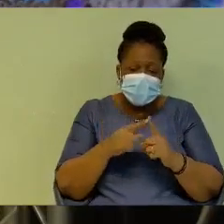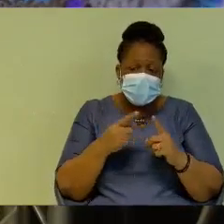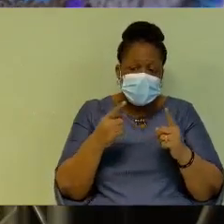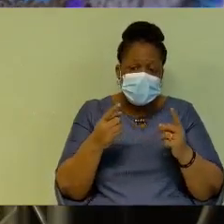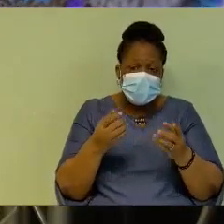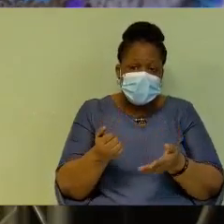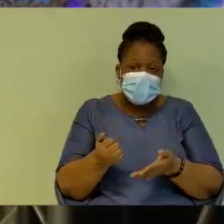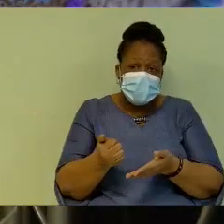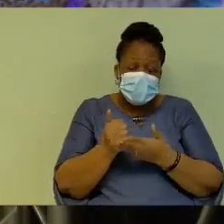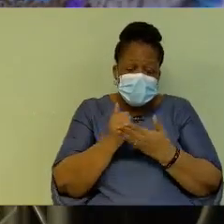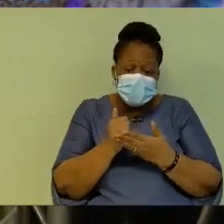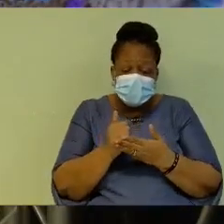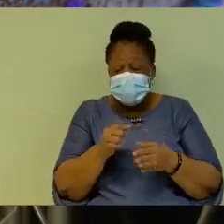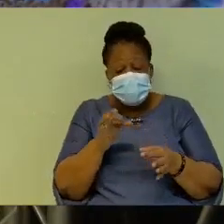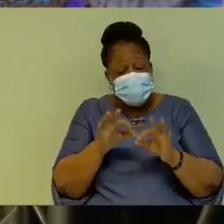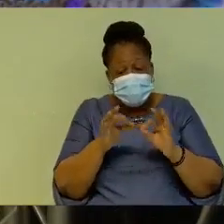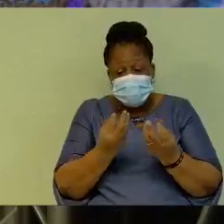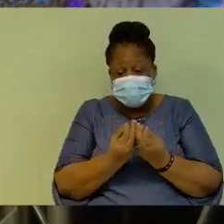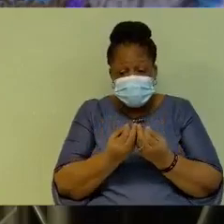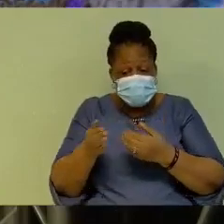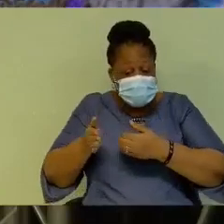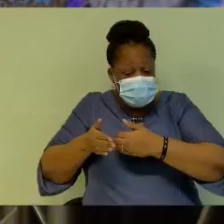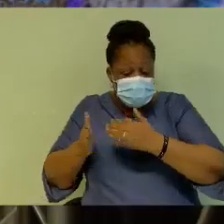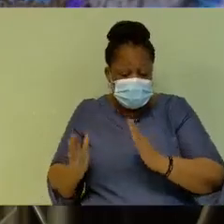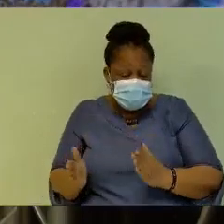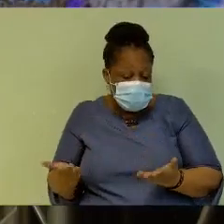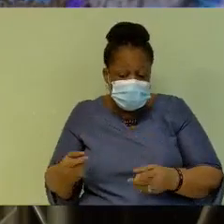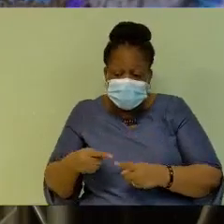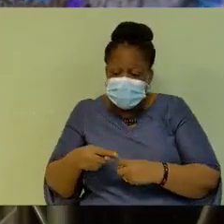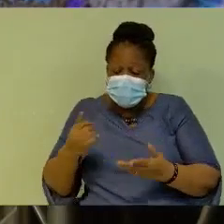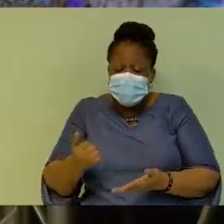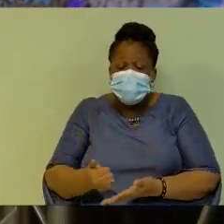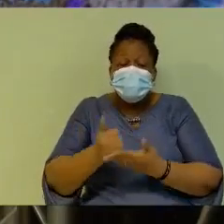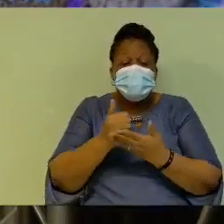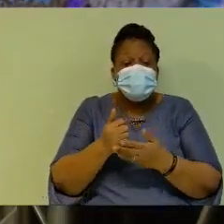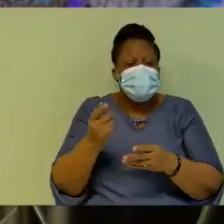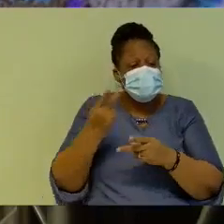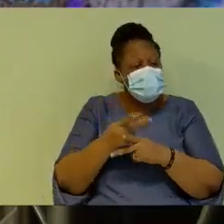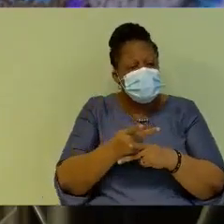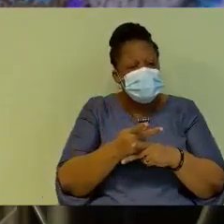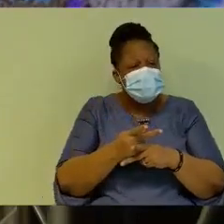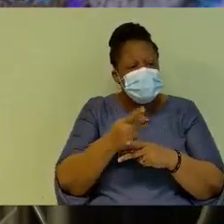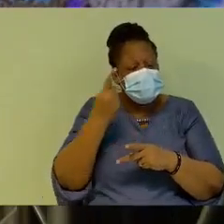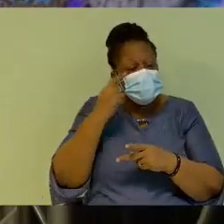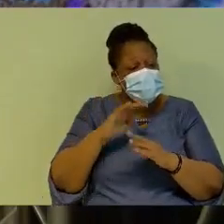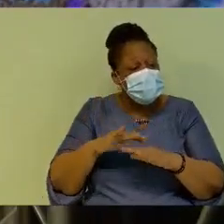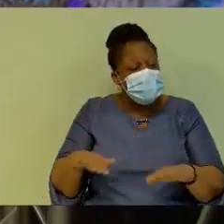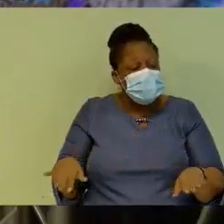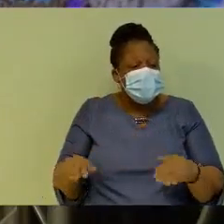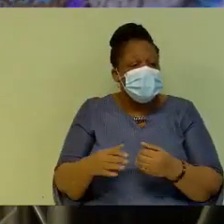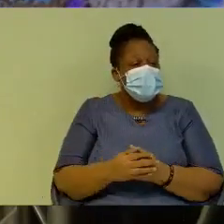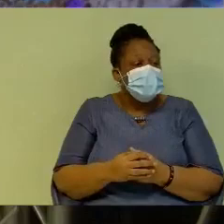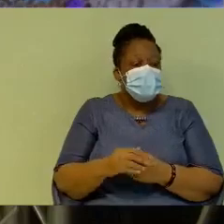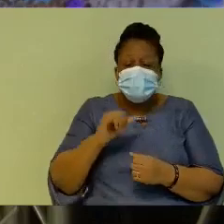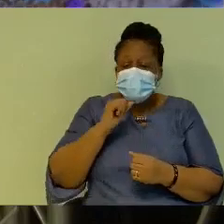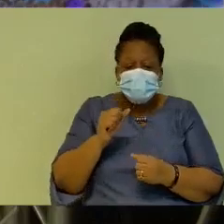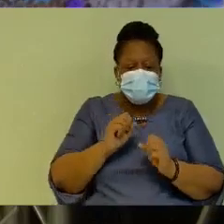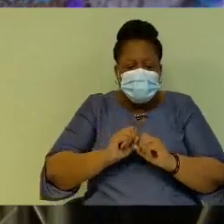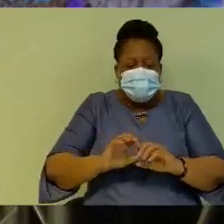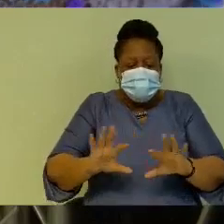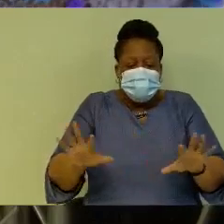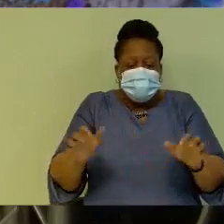your neighbor, your family friend, extended family, etc., to assist you in caring for your younger ones, not to expose them